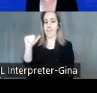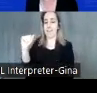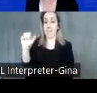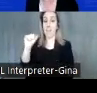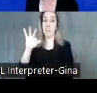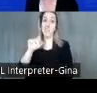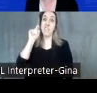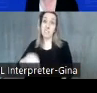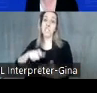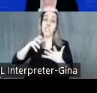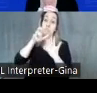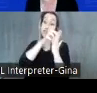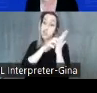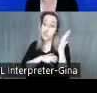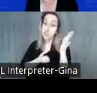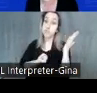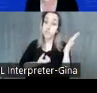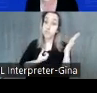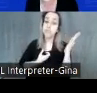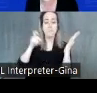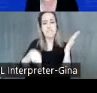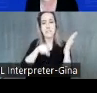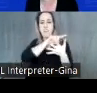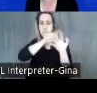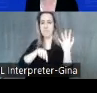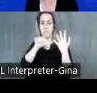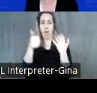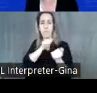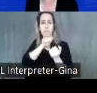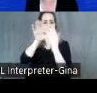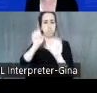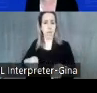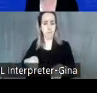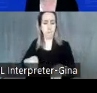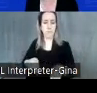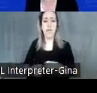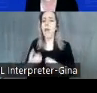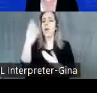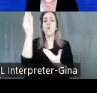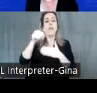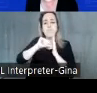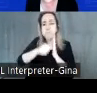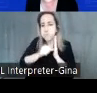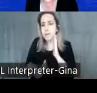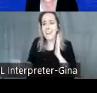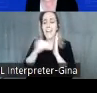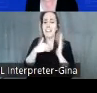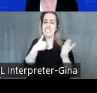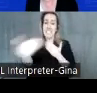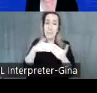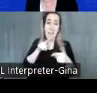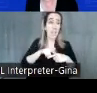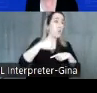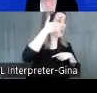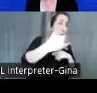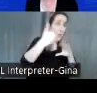screen. I want us to stress that all of these comments have the same weight, regardless of how they've been submitted. I will be calling the names of those